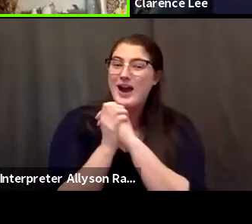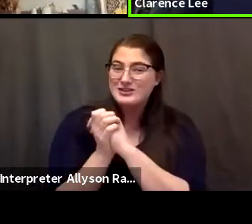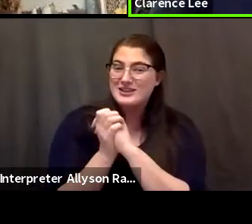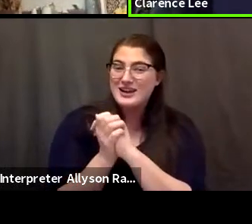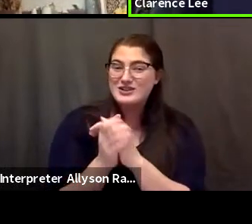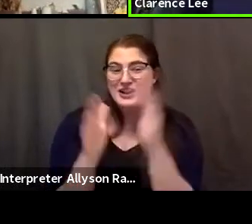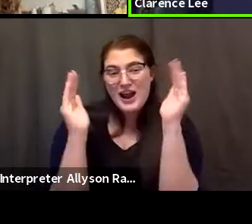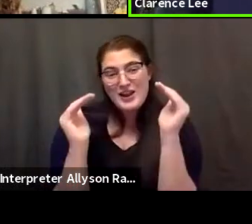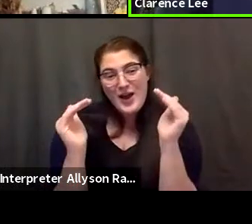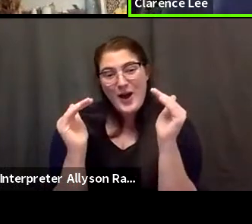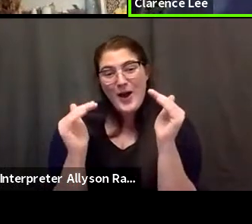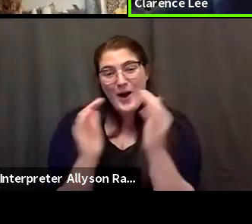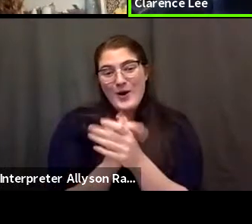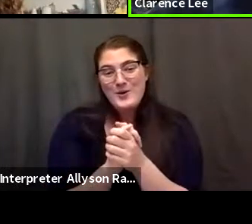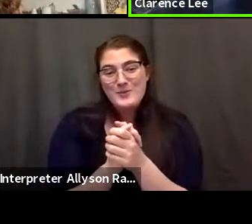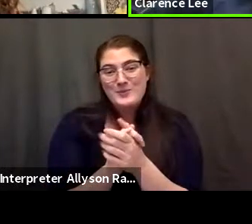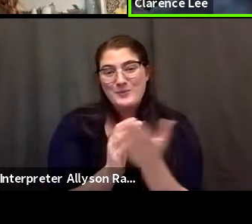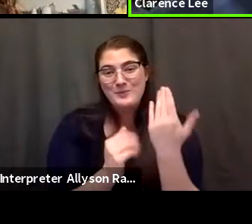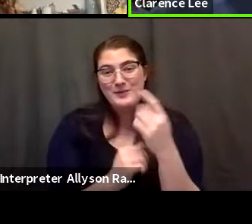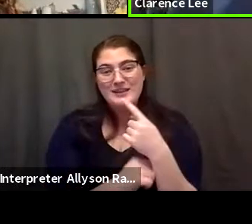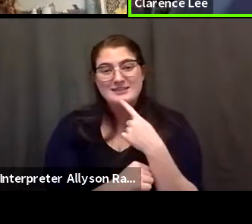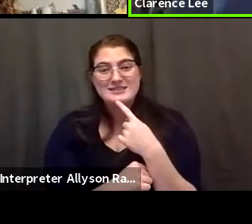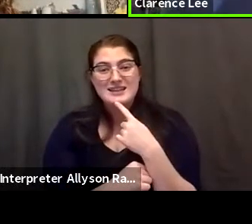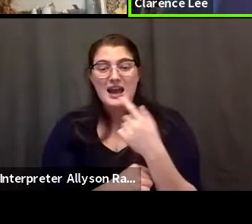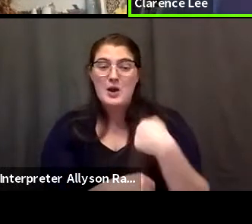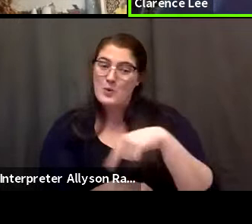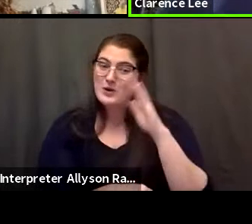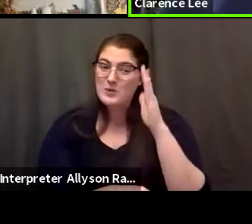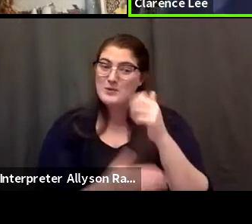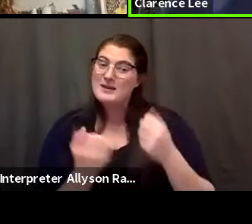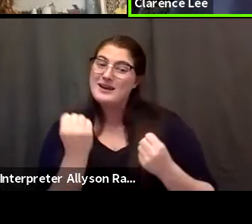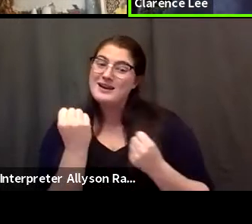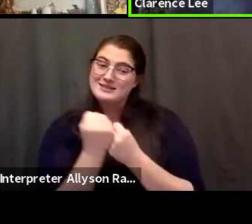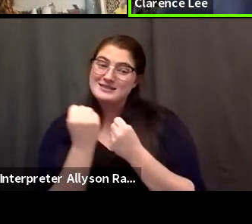hope that, like you said, we will be assisting